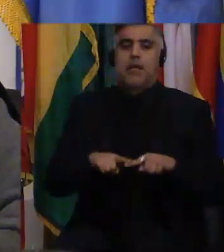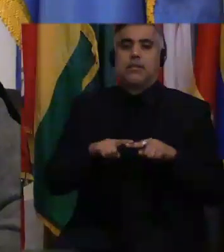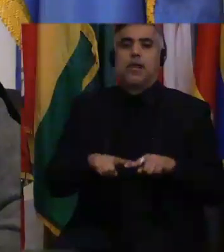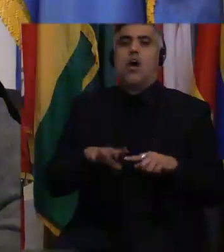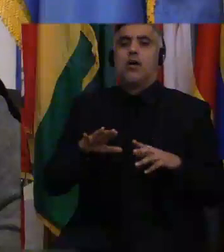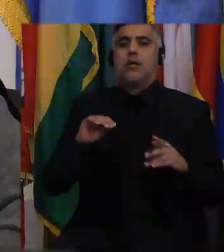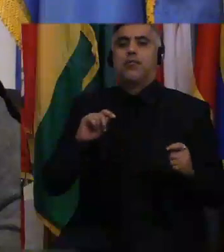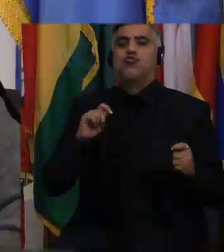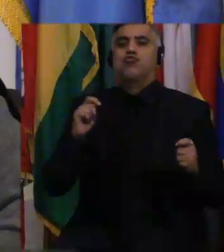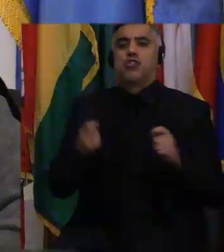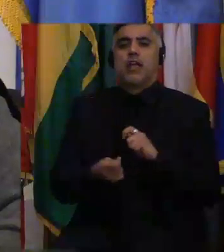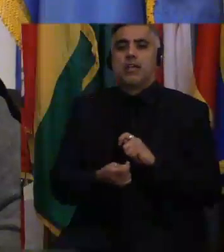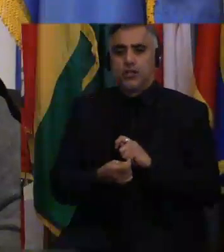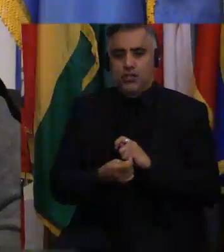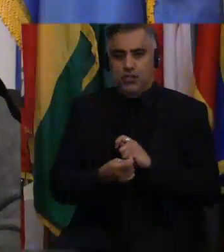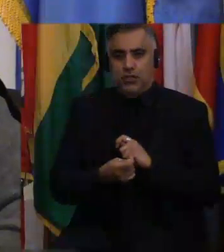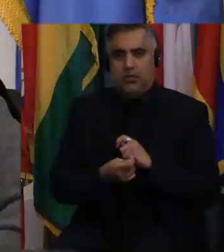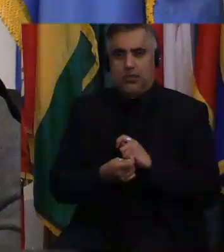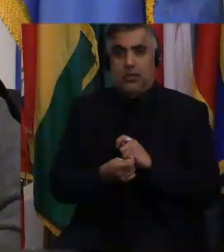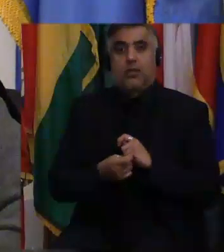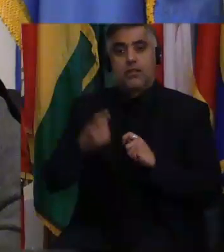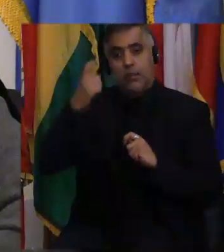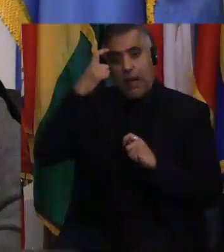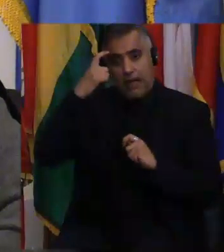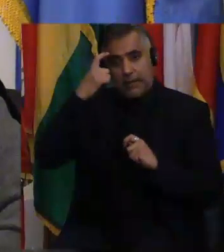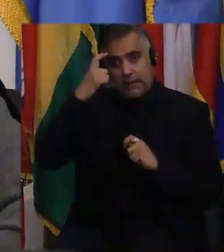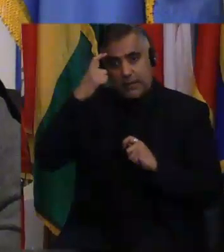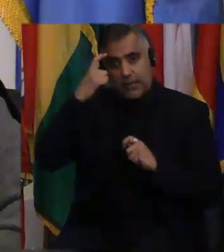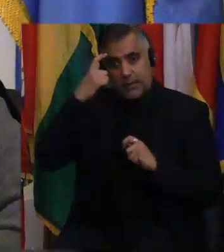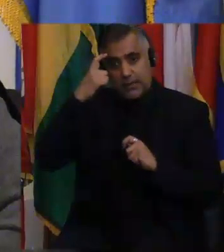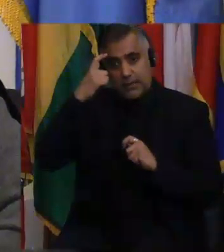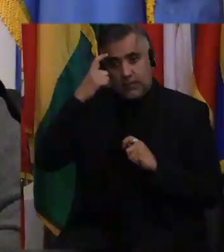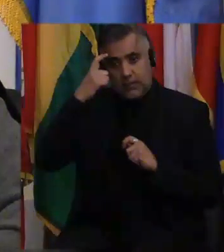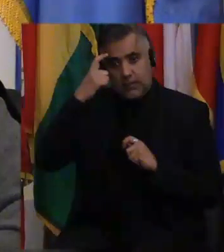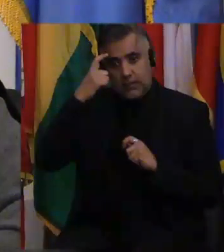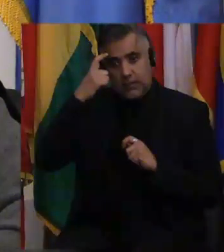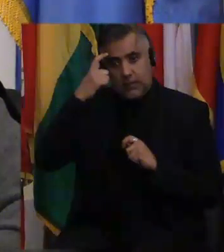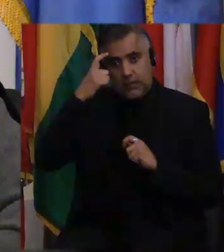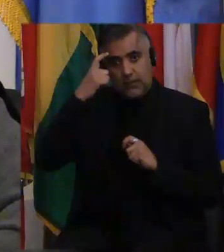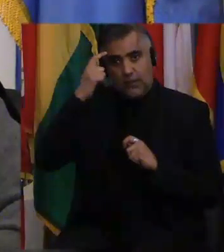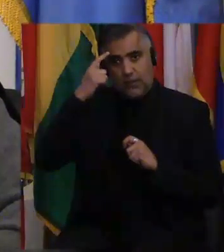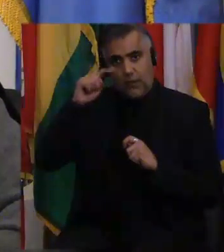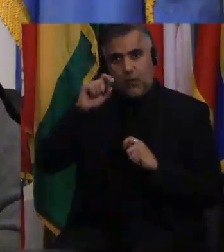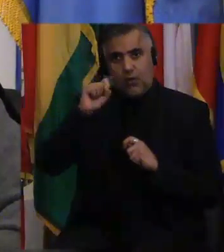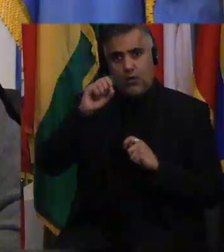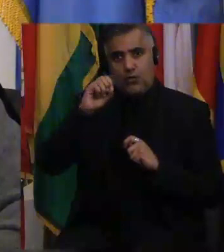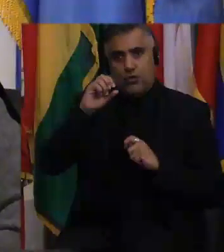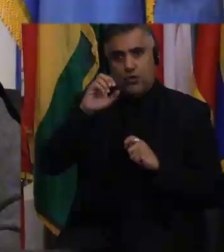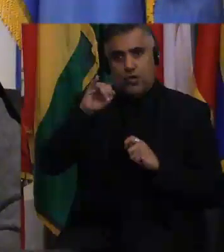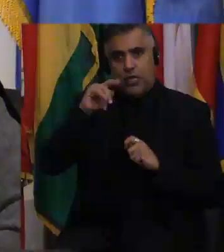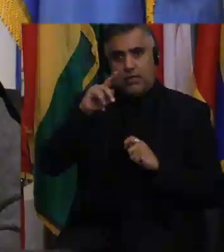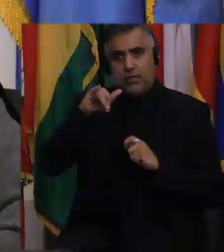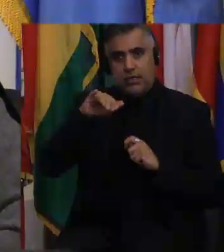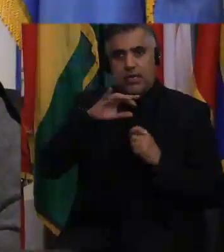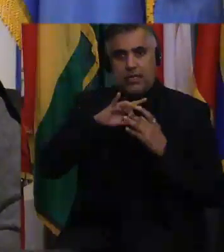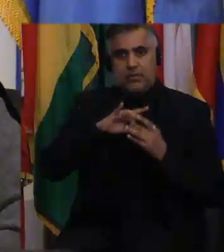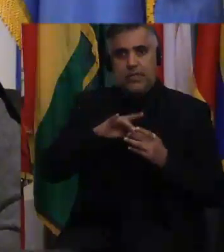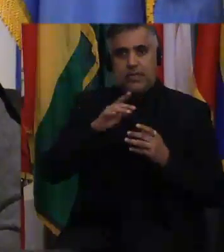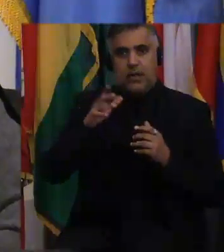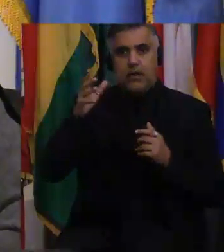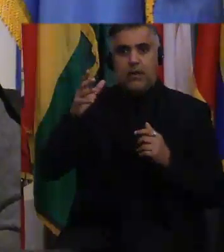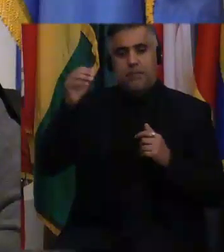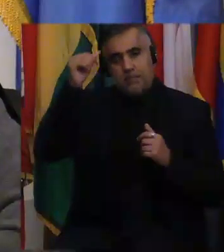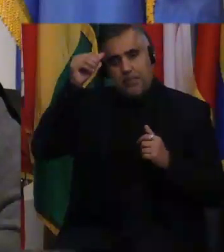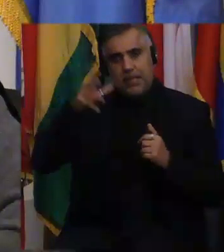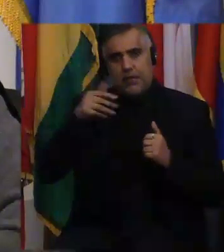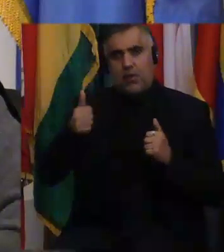able to change the mindsets in society that are based on patriarchal